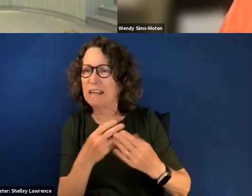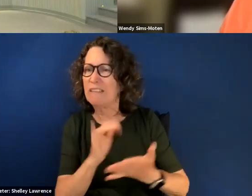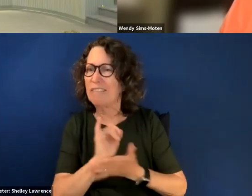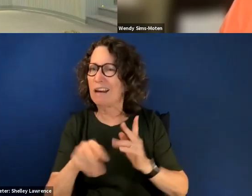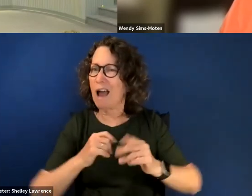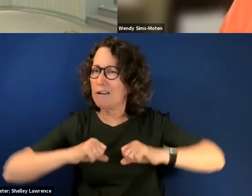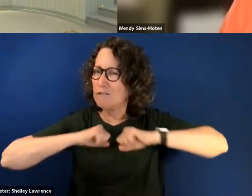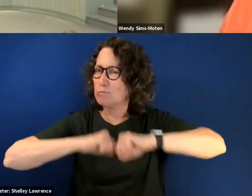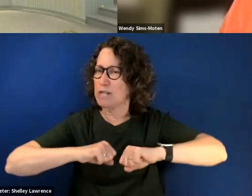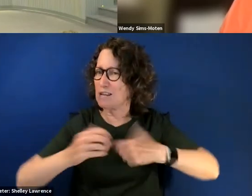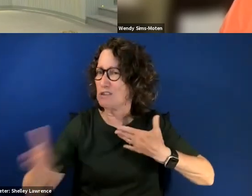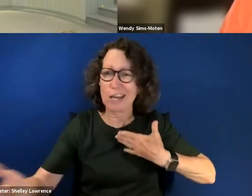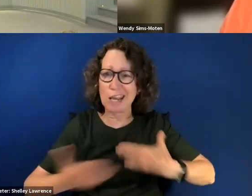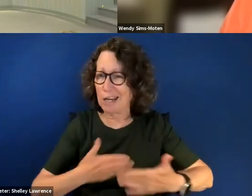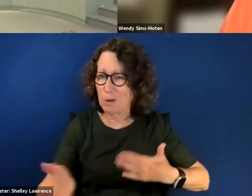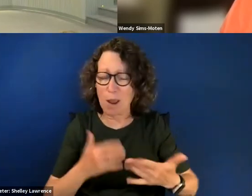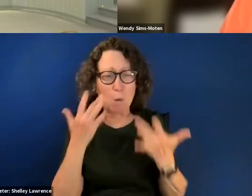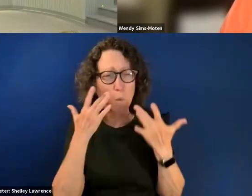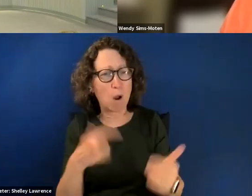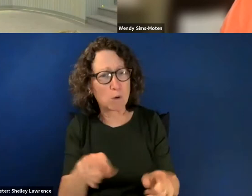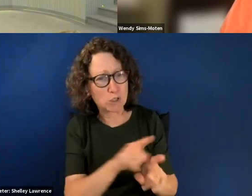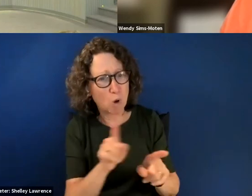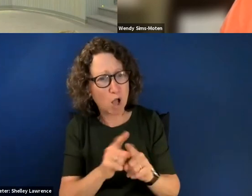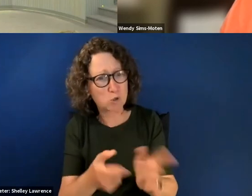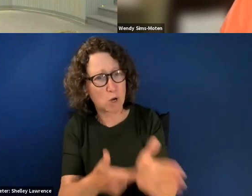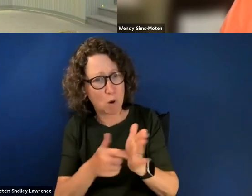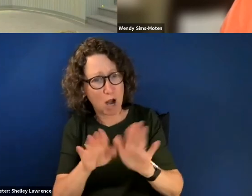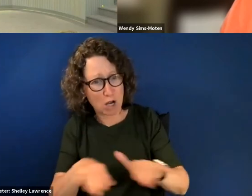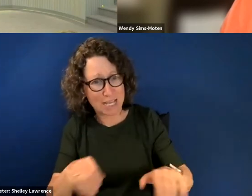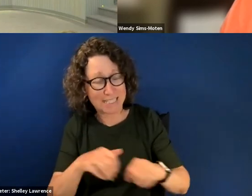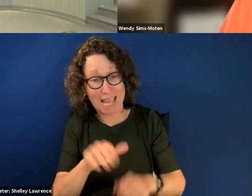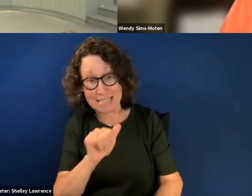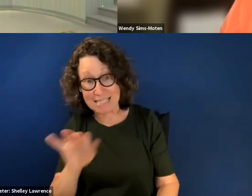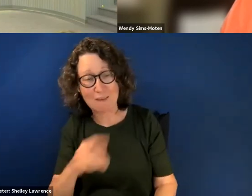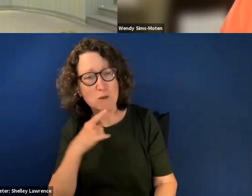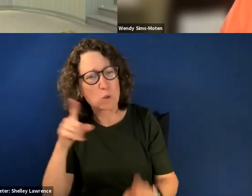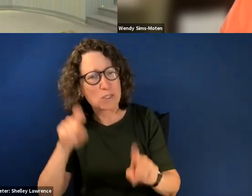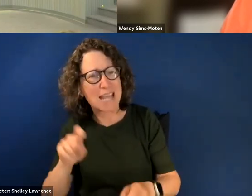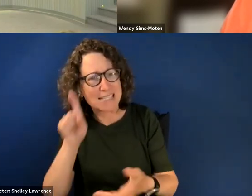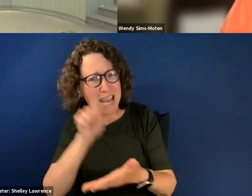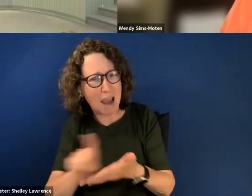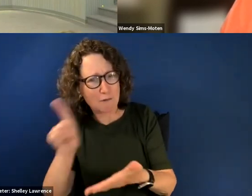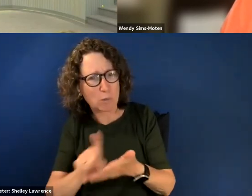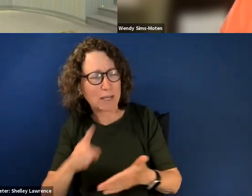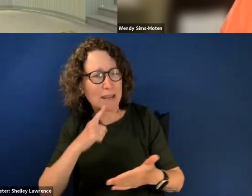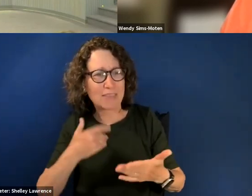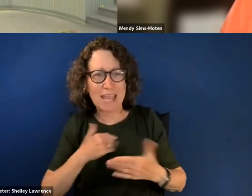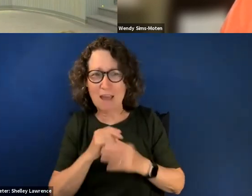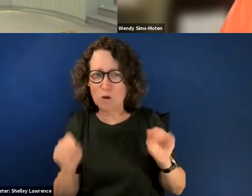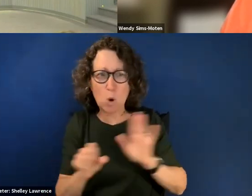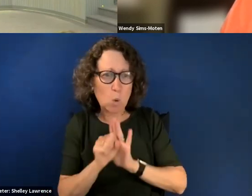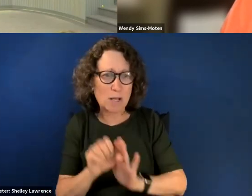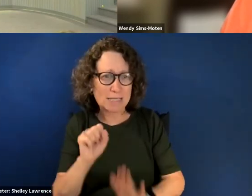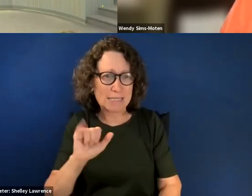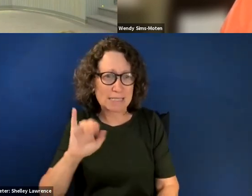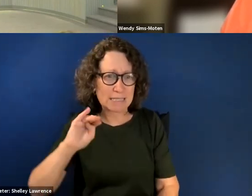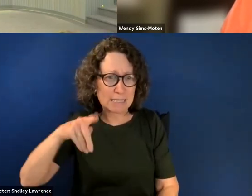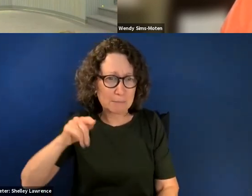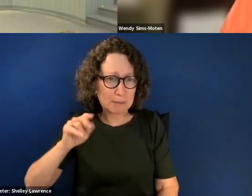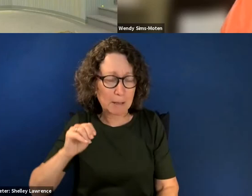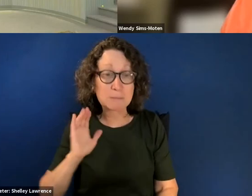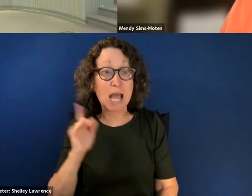of protection? Why would you also require kids and staff to test weekly if they have no symptoms? Our